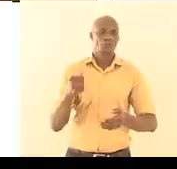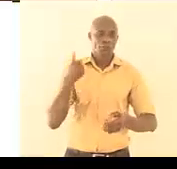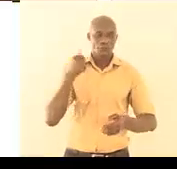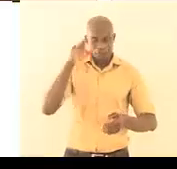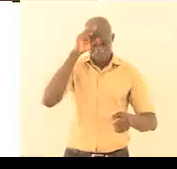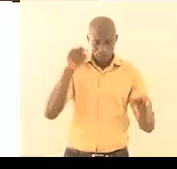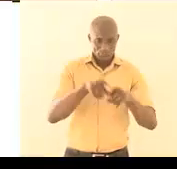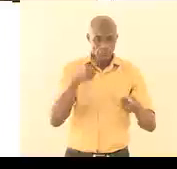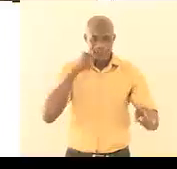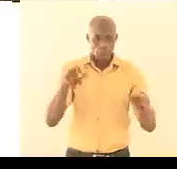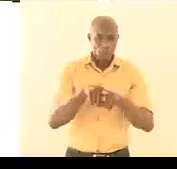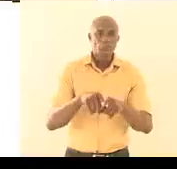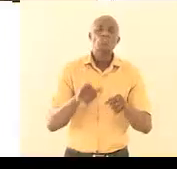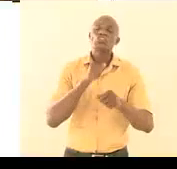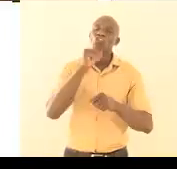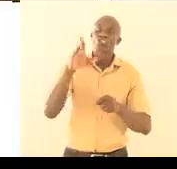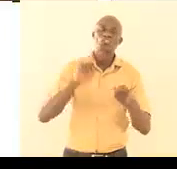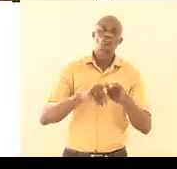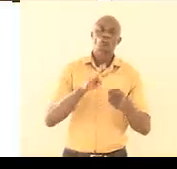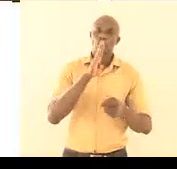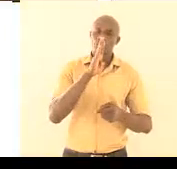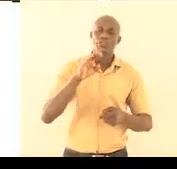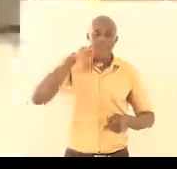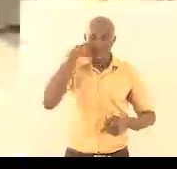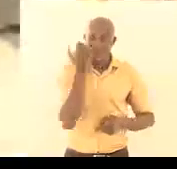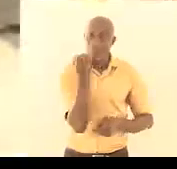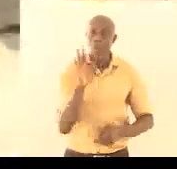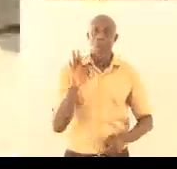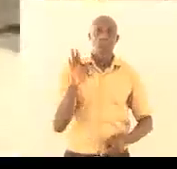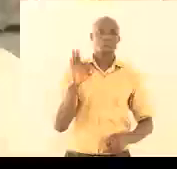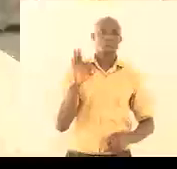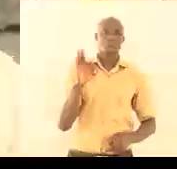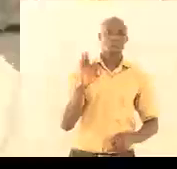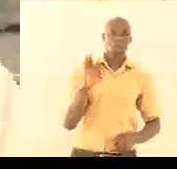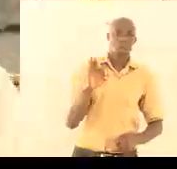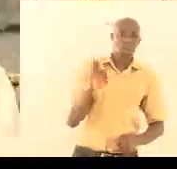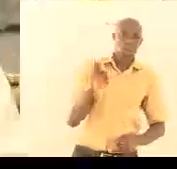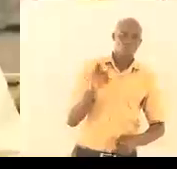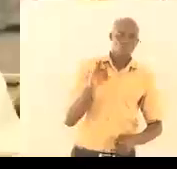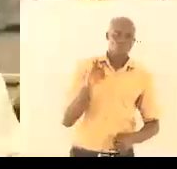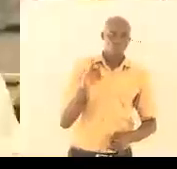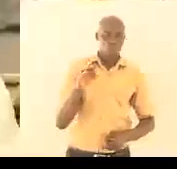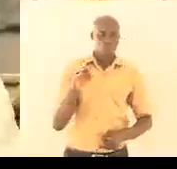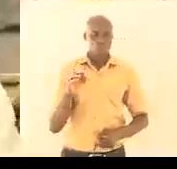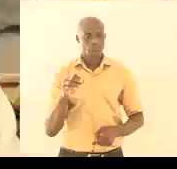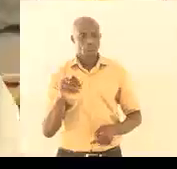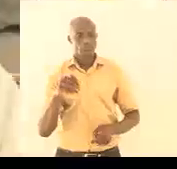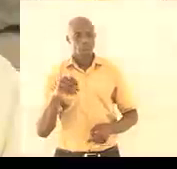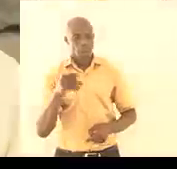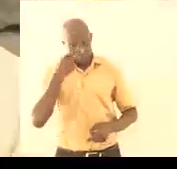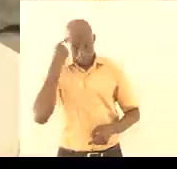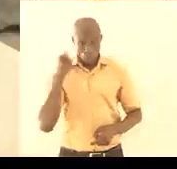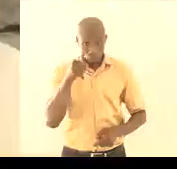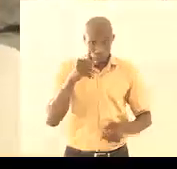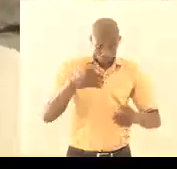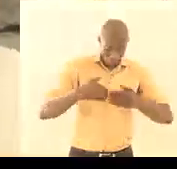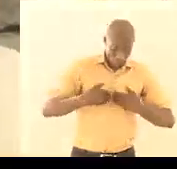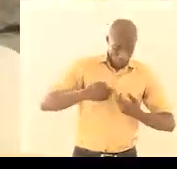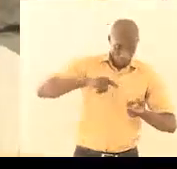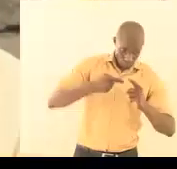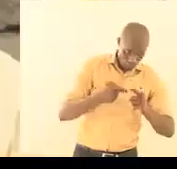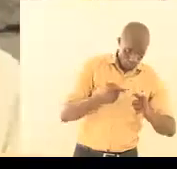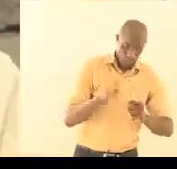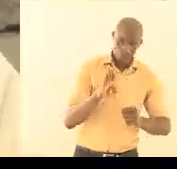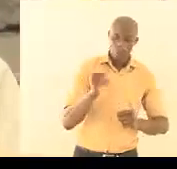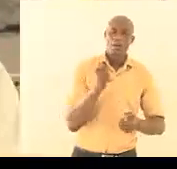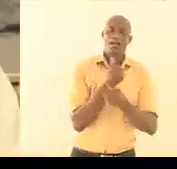are nothing to be ashamed of. The fact that you incur wounds, you sustain wounds on account of